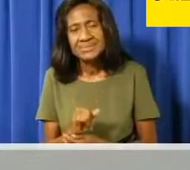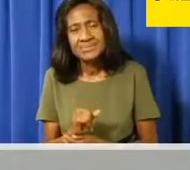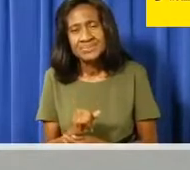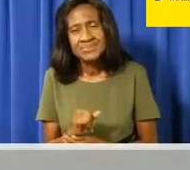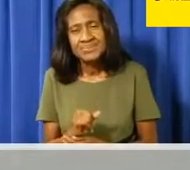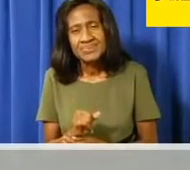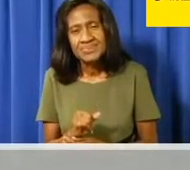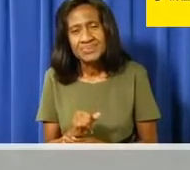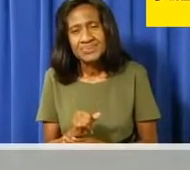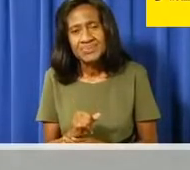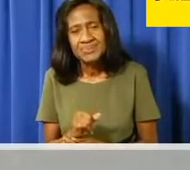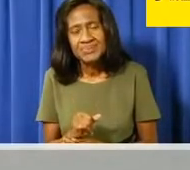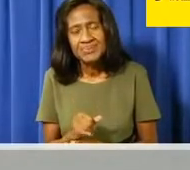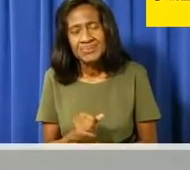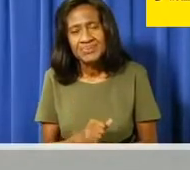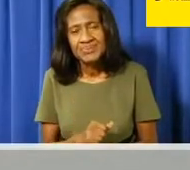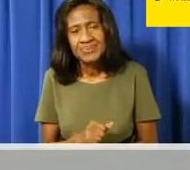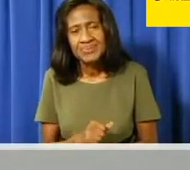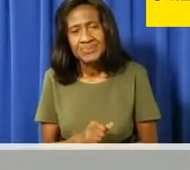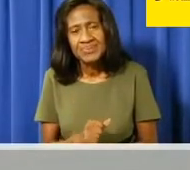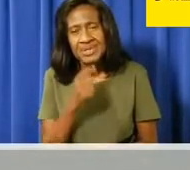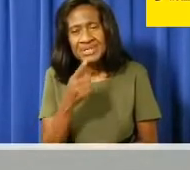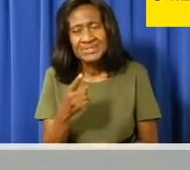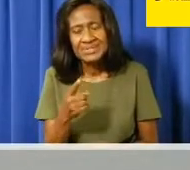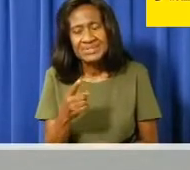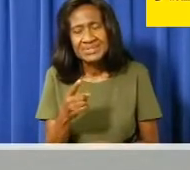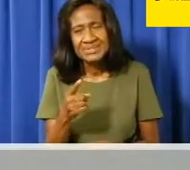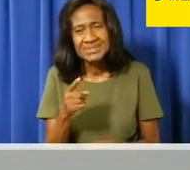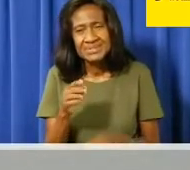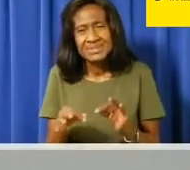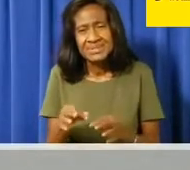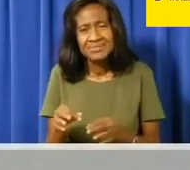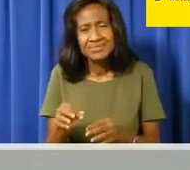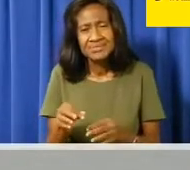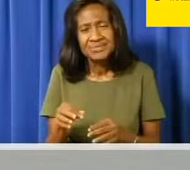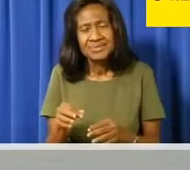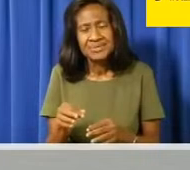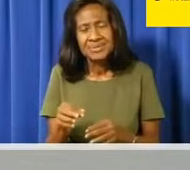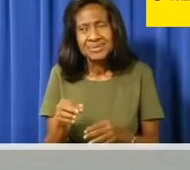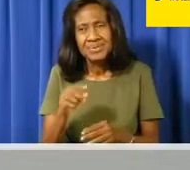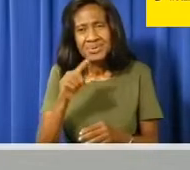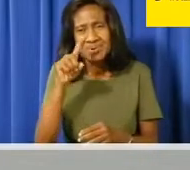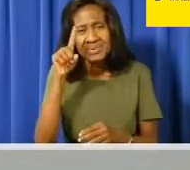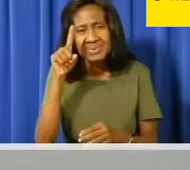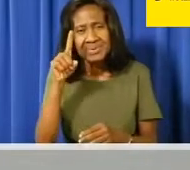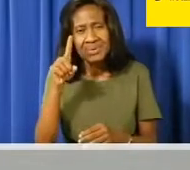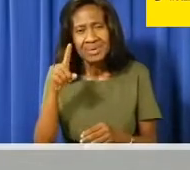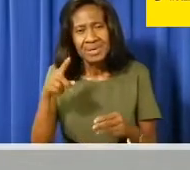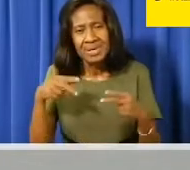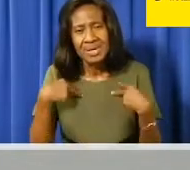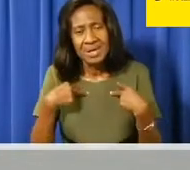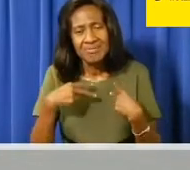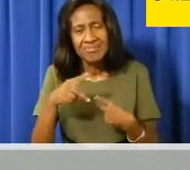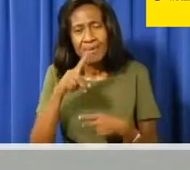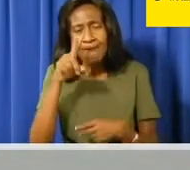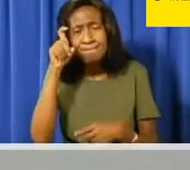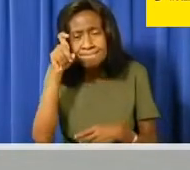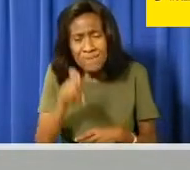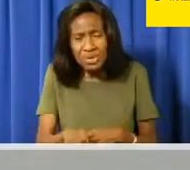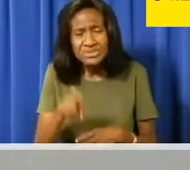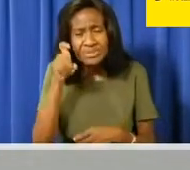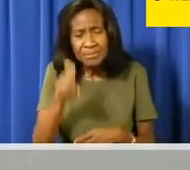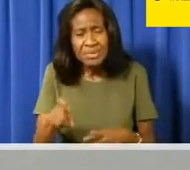we considering mandatory vaccinations for the country? And the answer is no, we're not considering